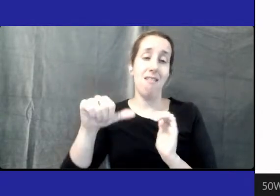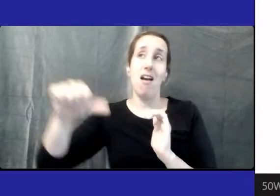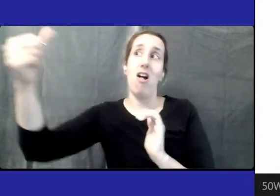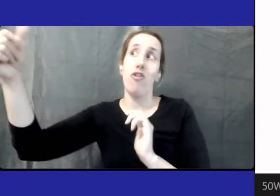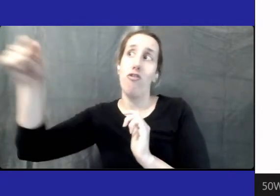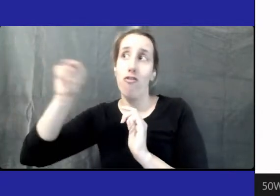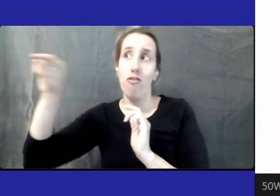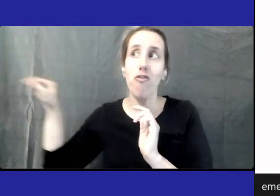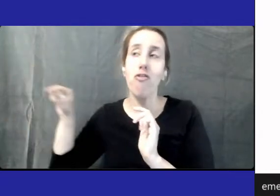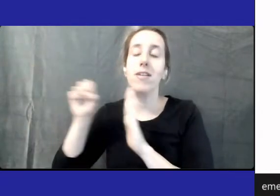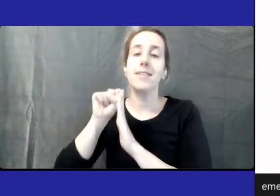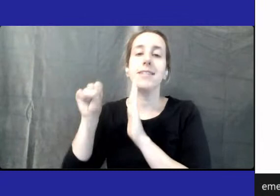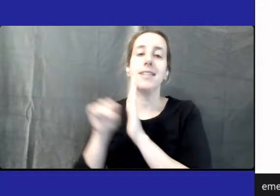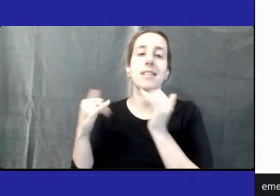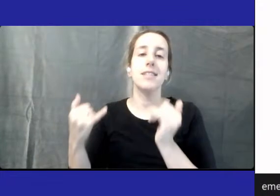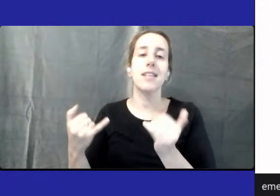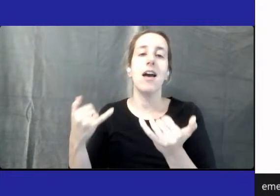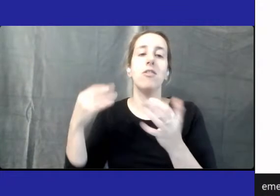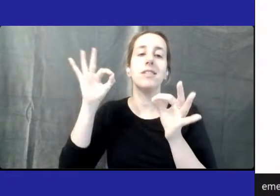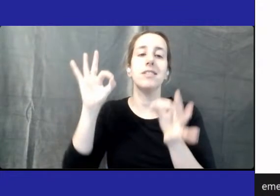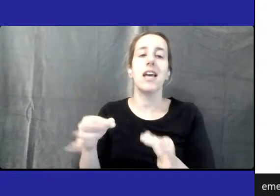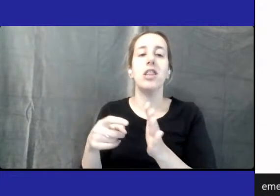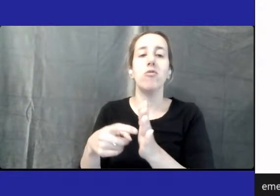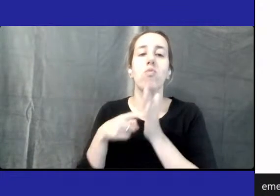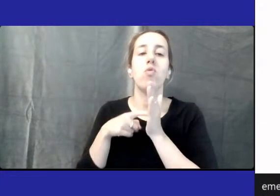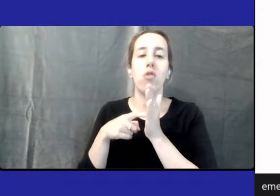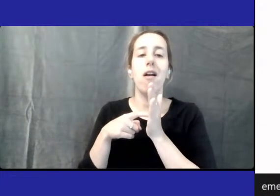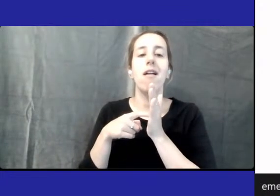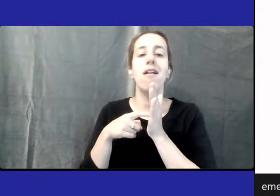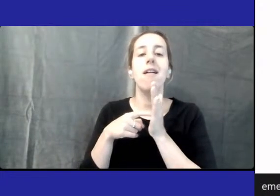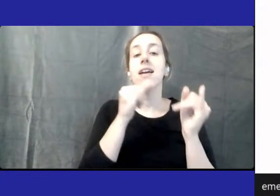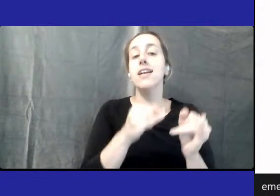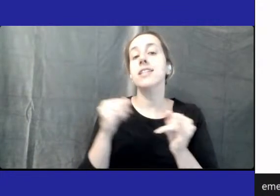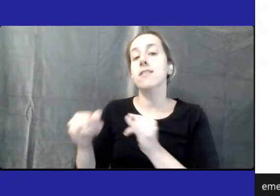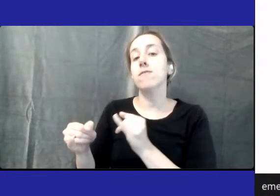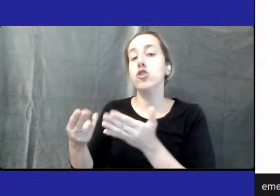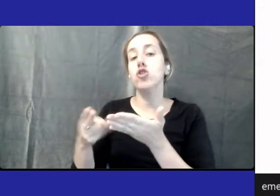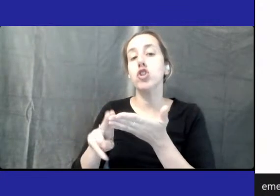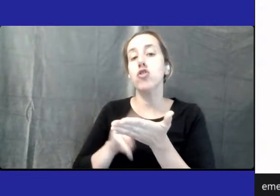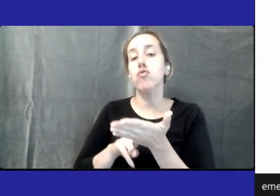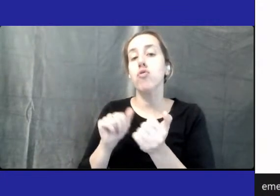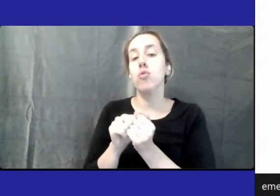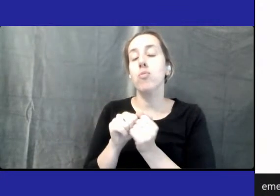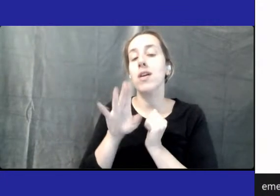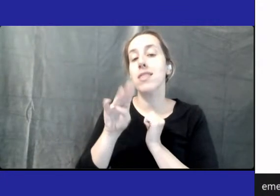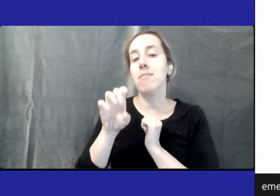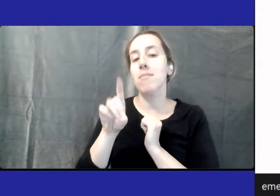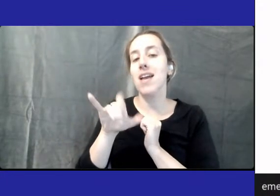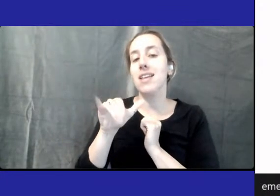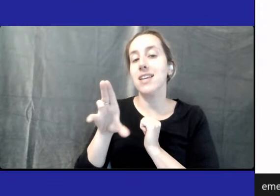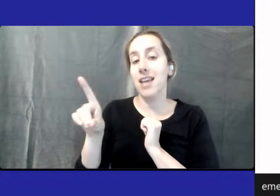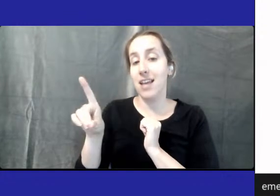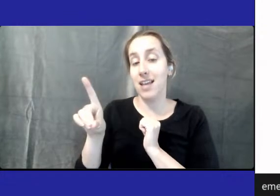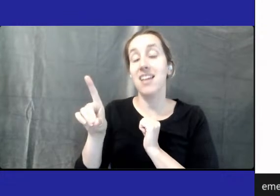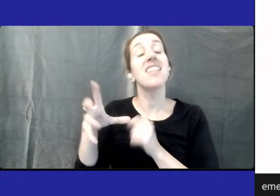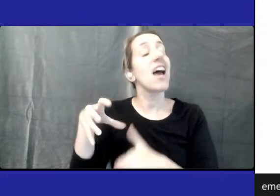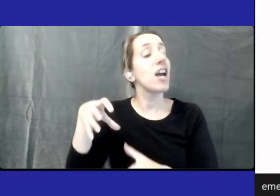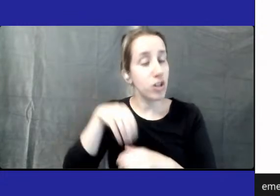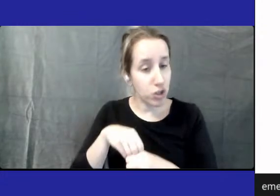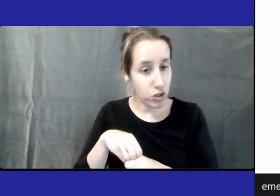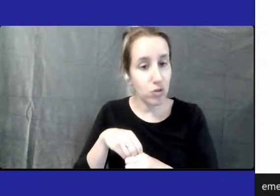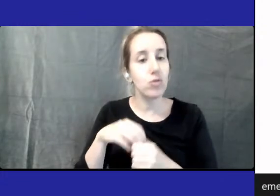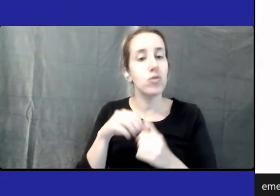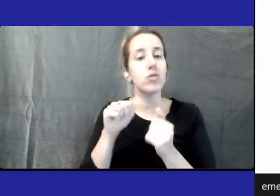individuals enrolled in Medicaid, which includes, by the way, the HIV special needs members, individuals enrolled in the health and